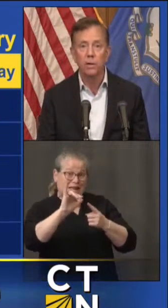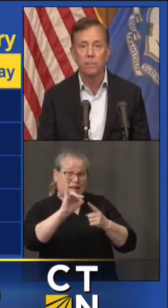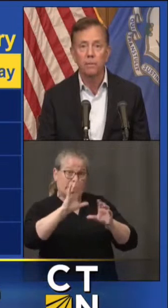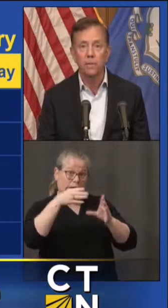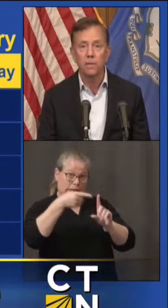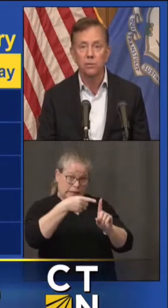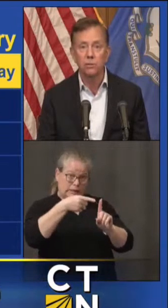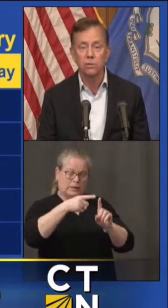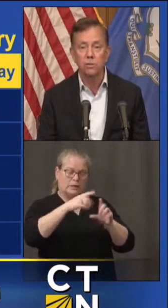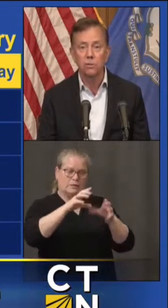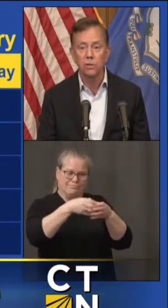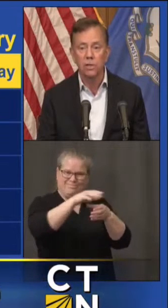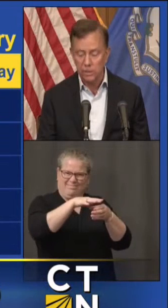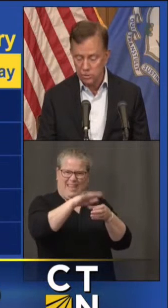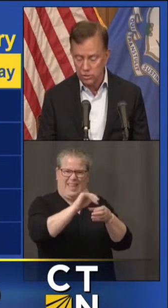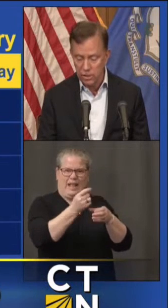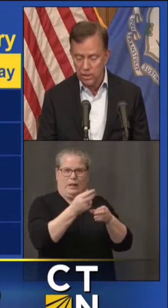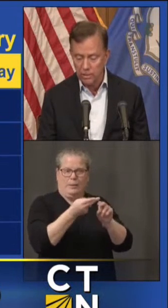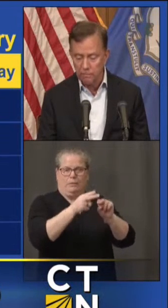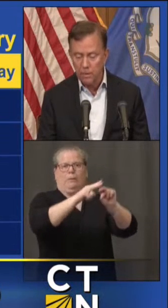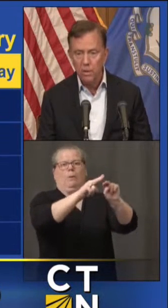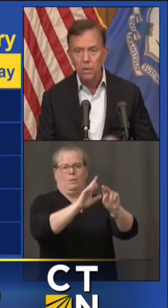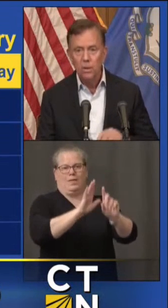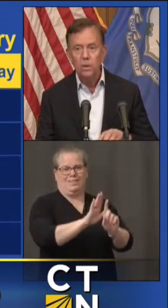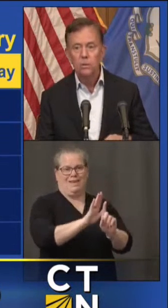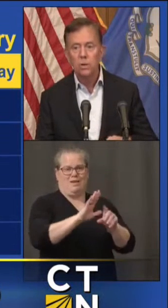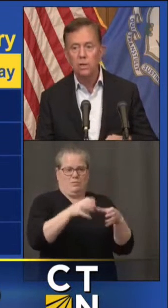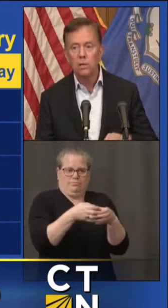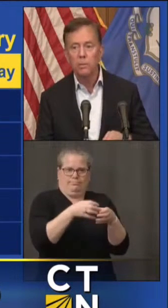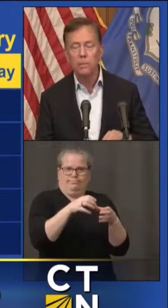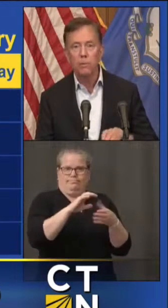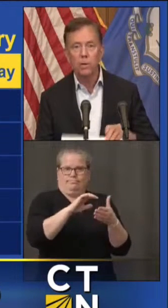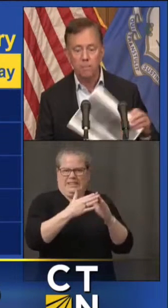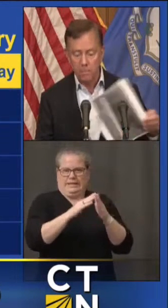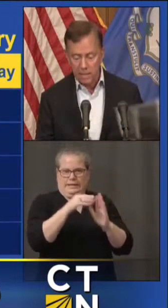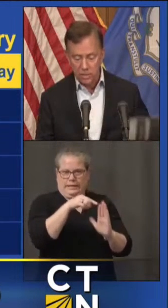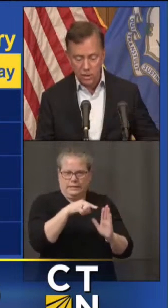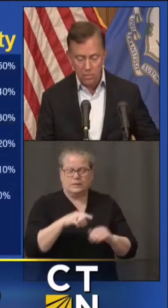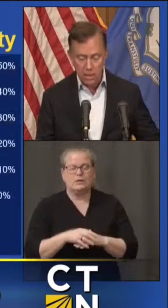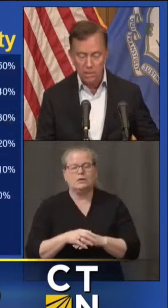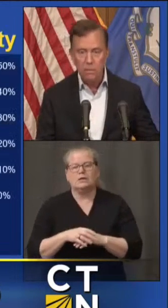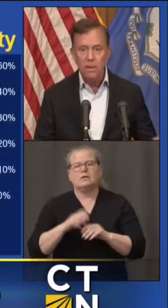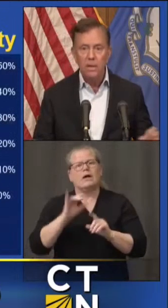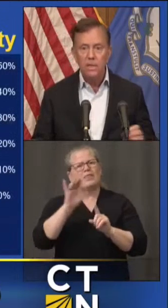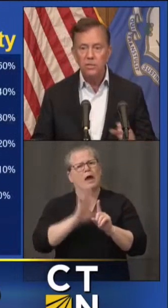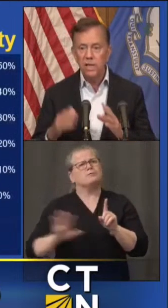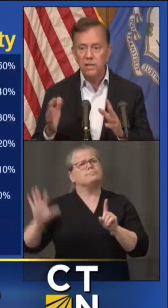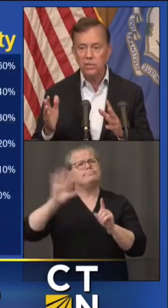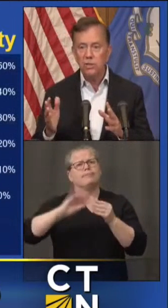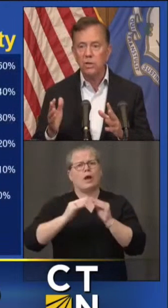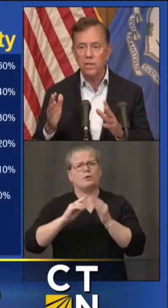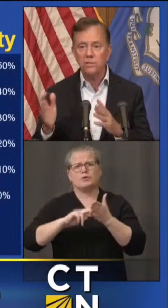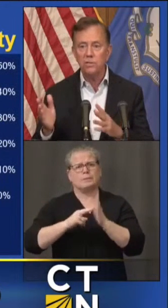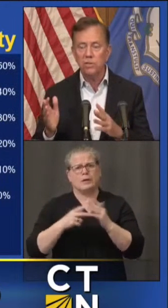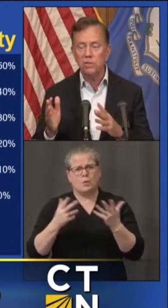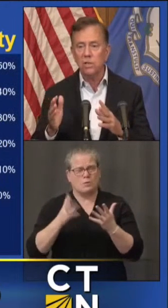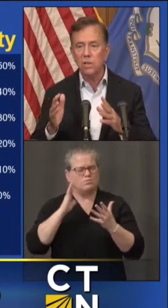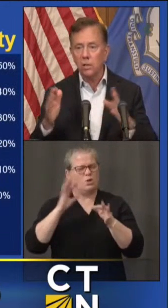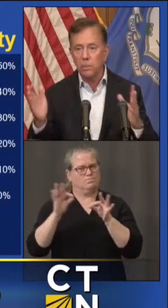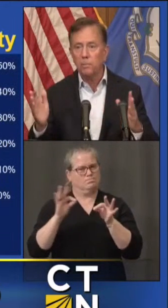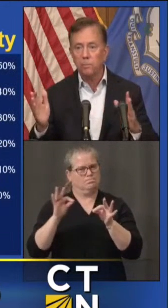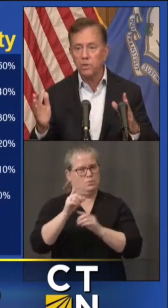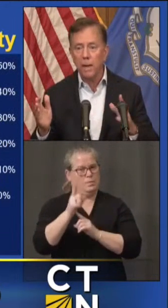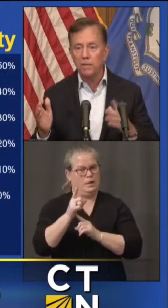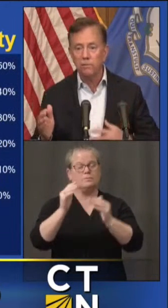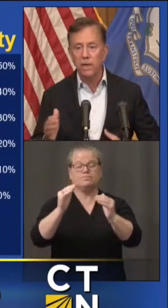up in certain clusters there. Talk a little bit about what that means in a minute. This next chart gives you just a little bit